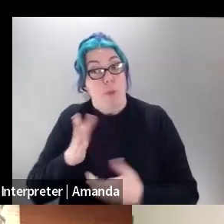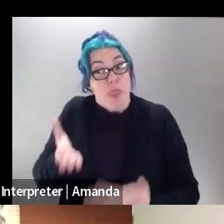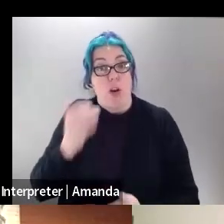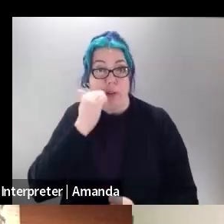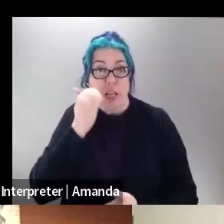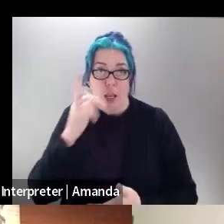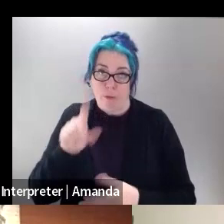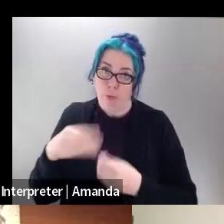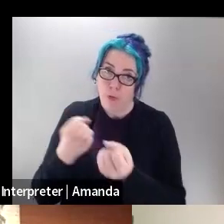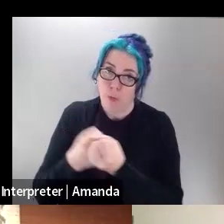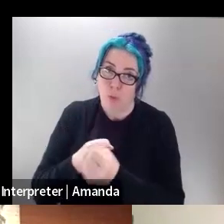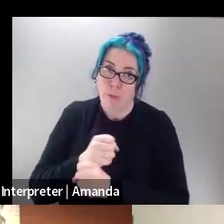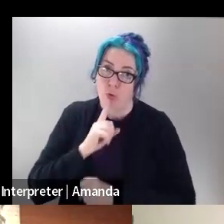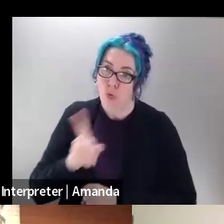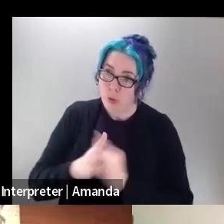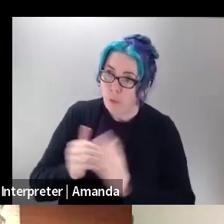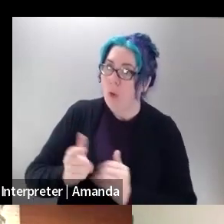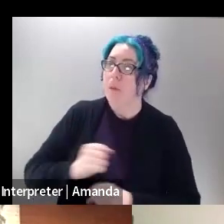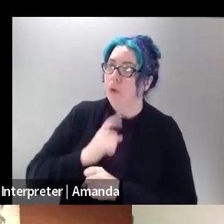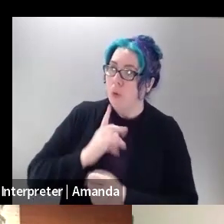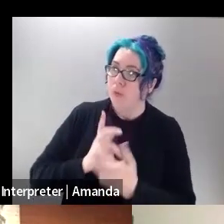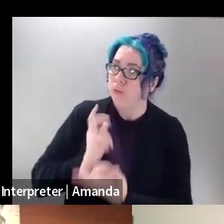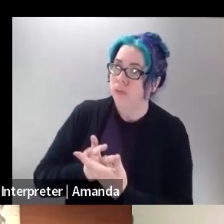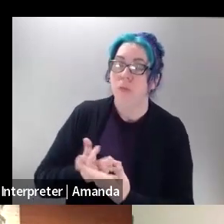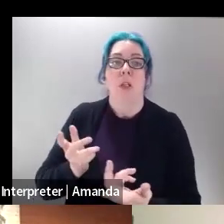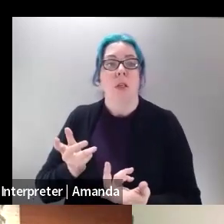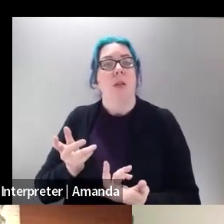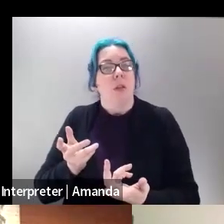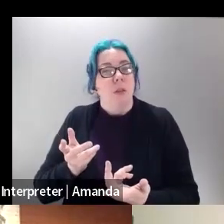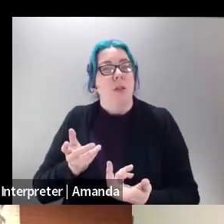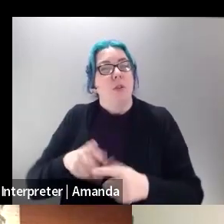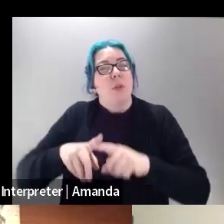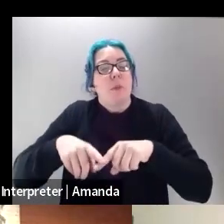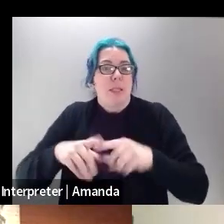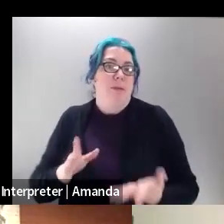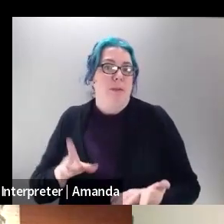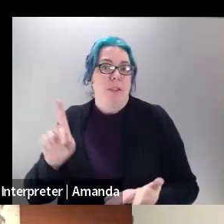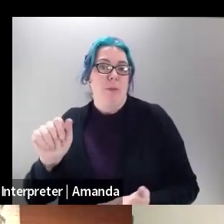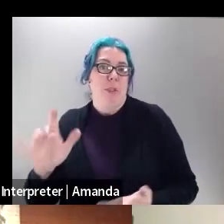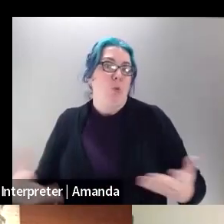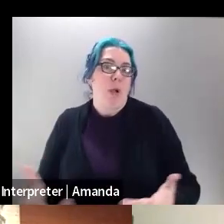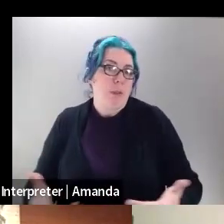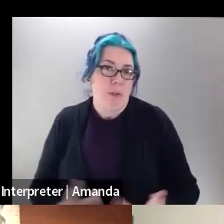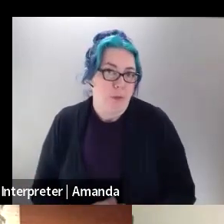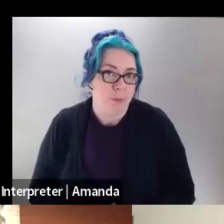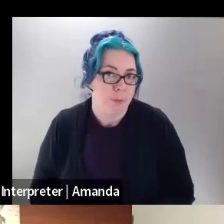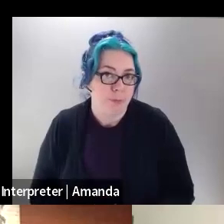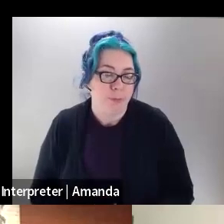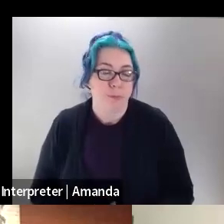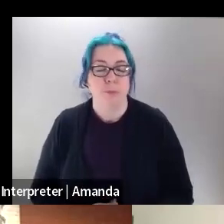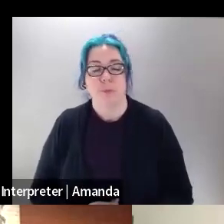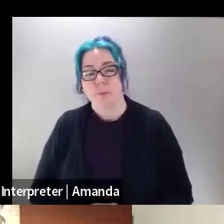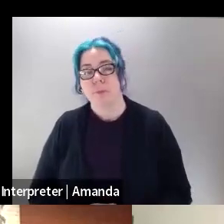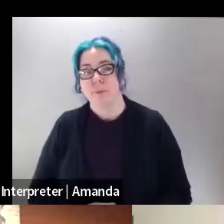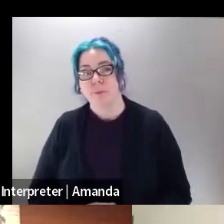work is going to need. Therefore, this is what the art then fantastic. So everything's like